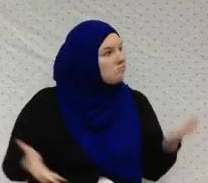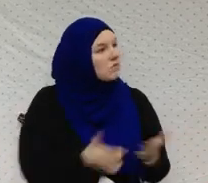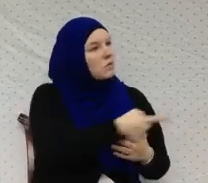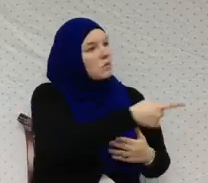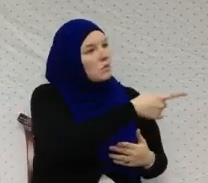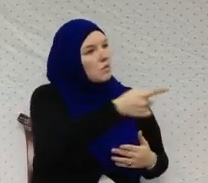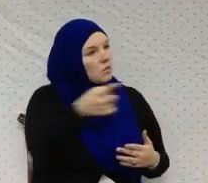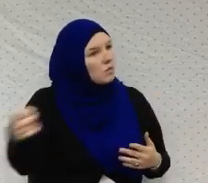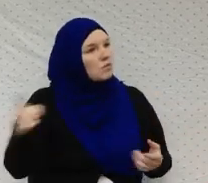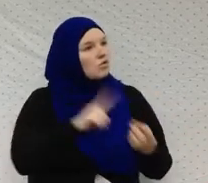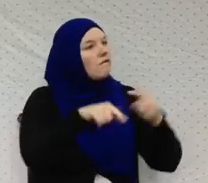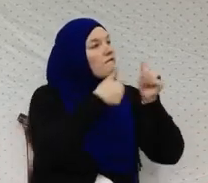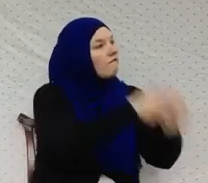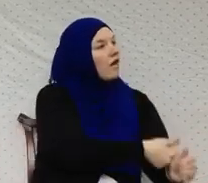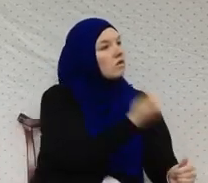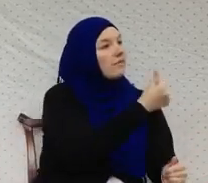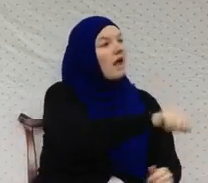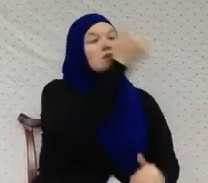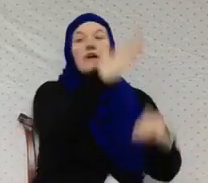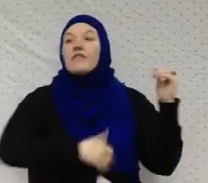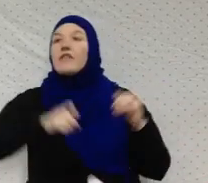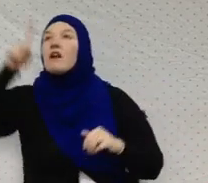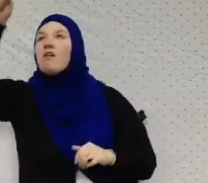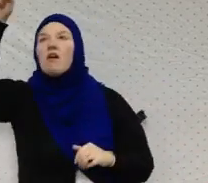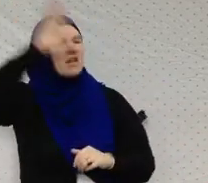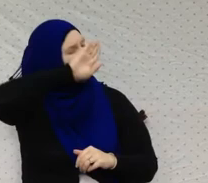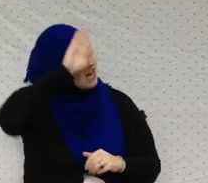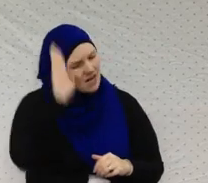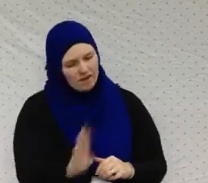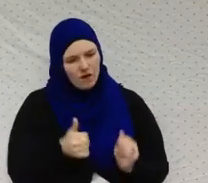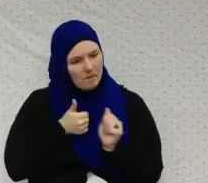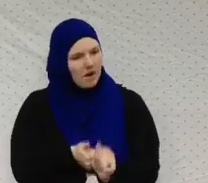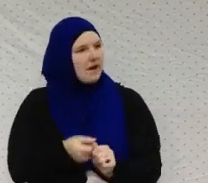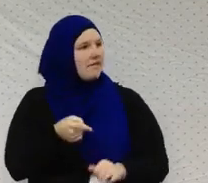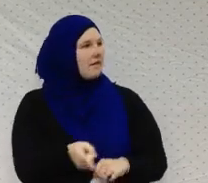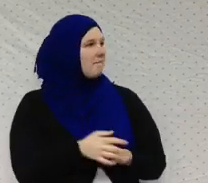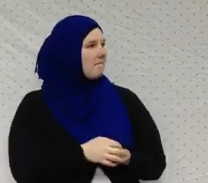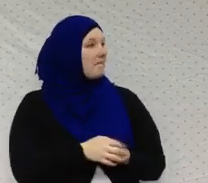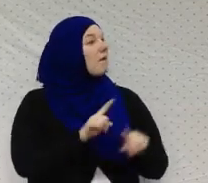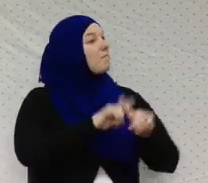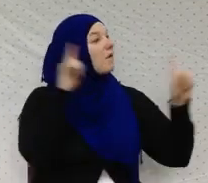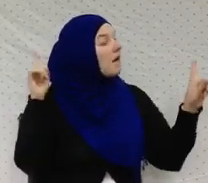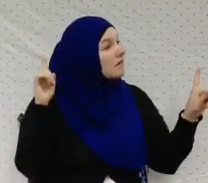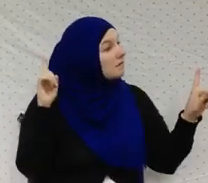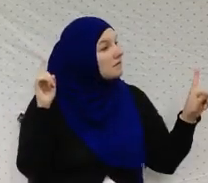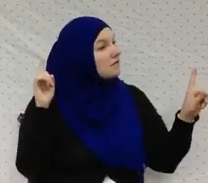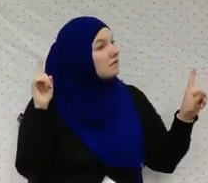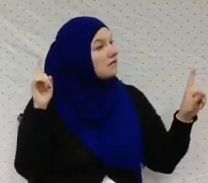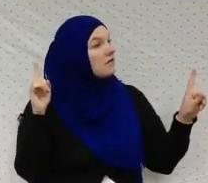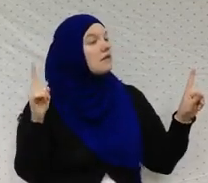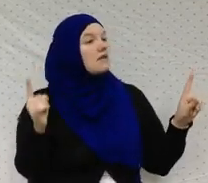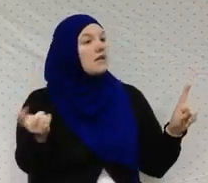If they pressure you to worship anyone other than Allah, never obey them in that item.